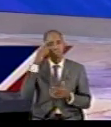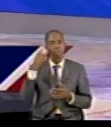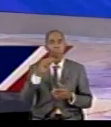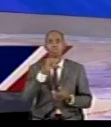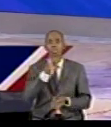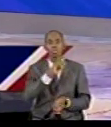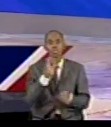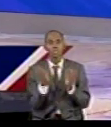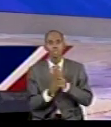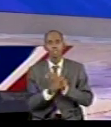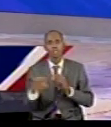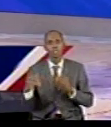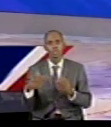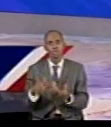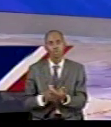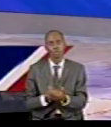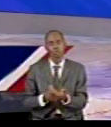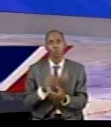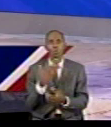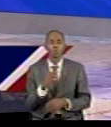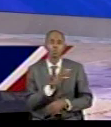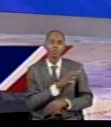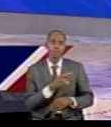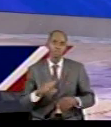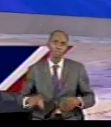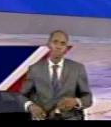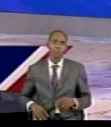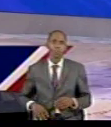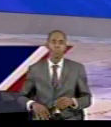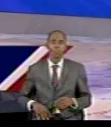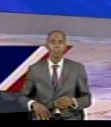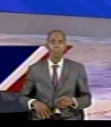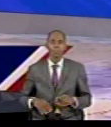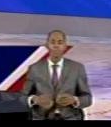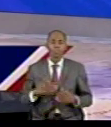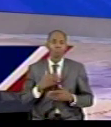gospel of Christ, passionately,